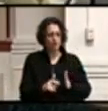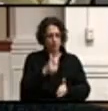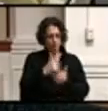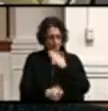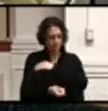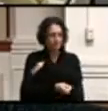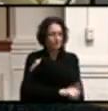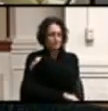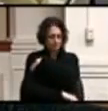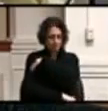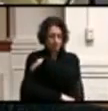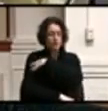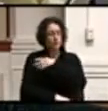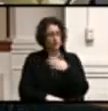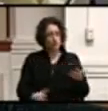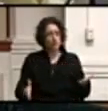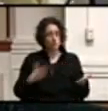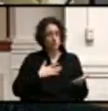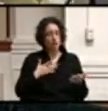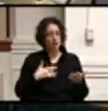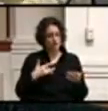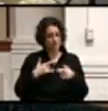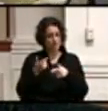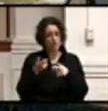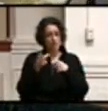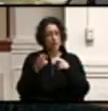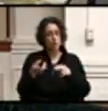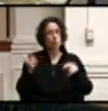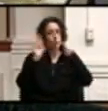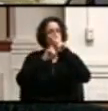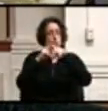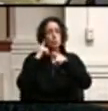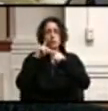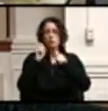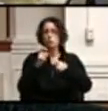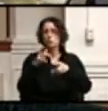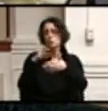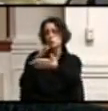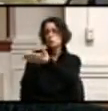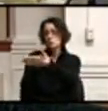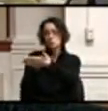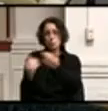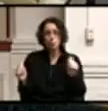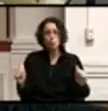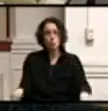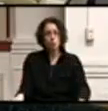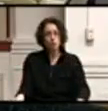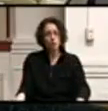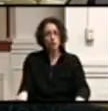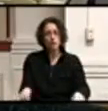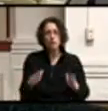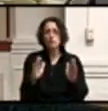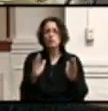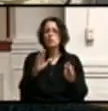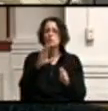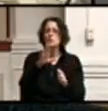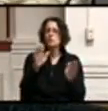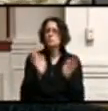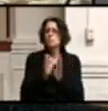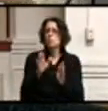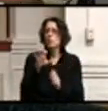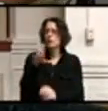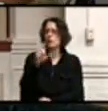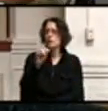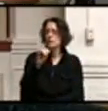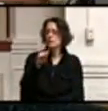be substantial enough such that they could be transferred to small claims court. Right. So, at their present